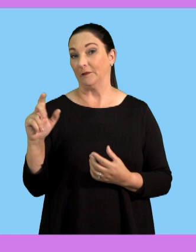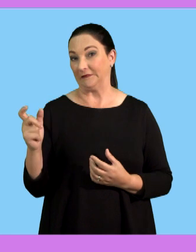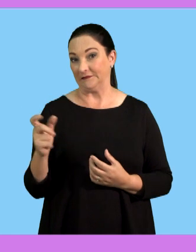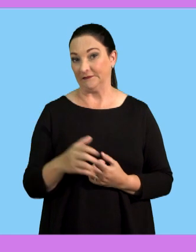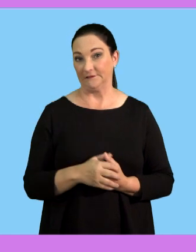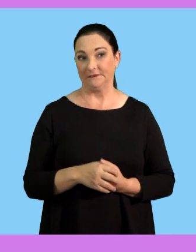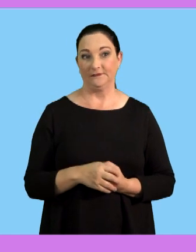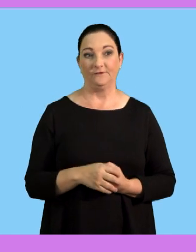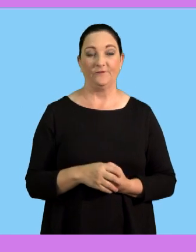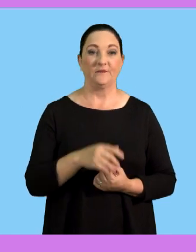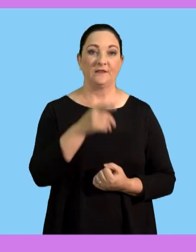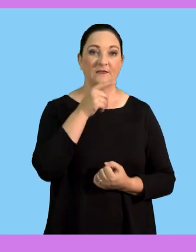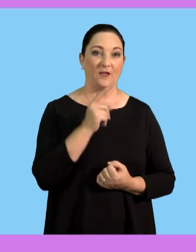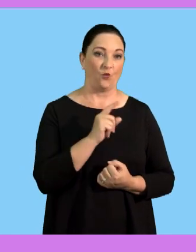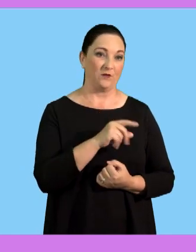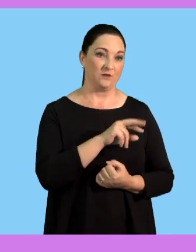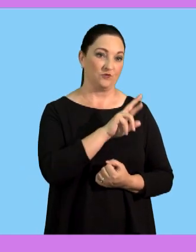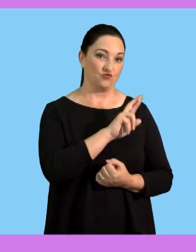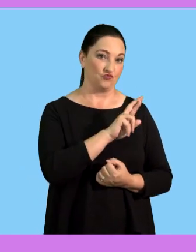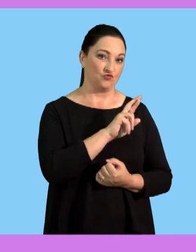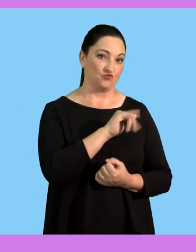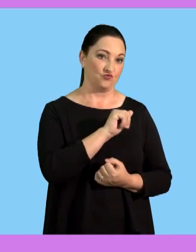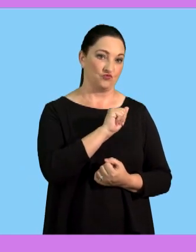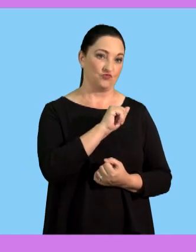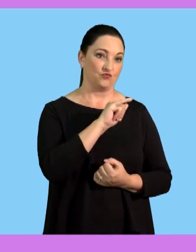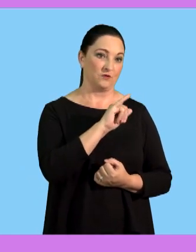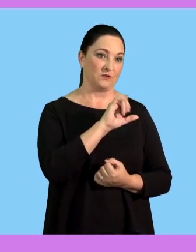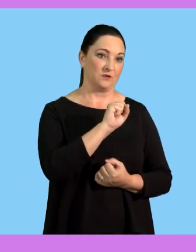going to indicate this as, okay, let's say raisins,